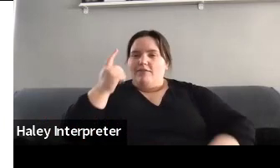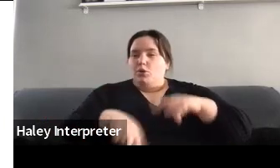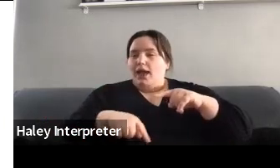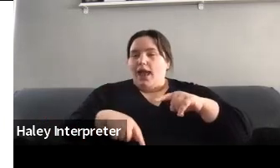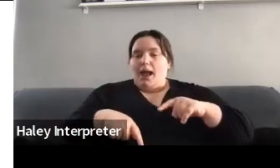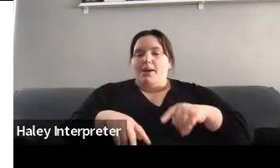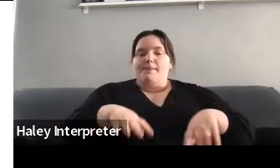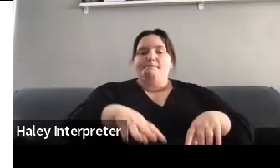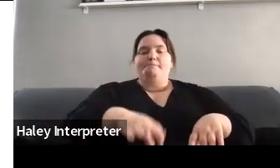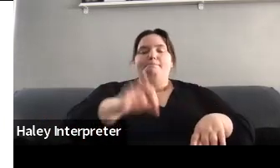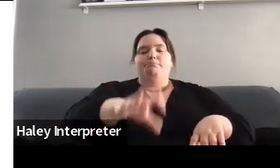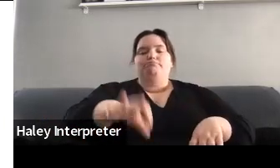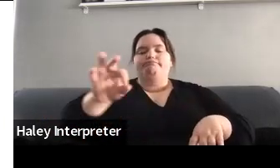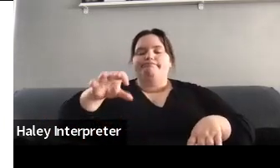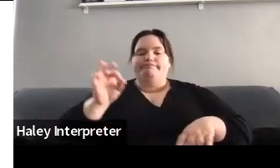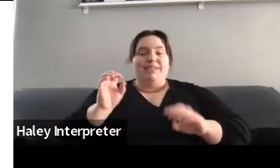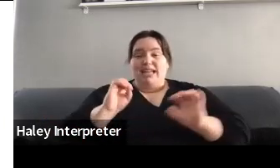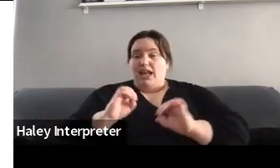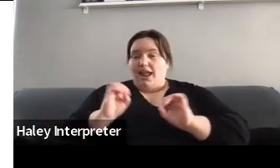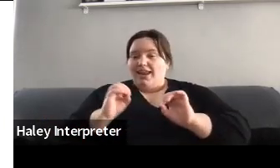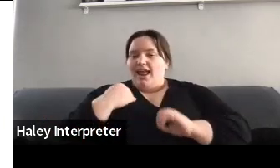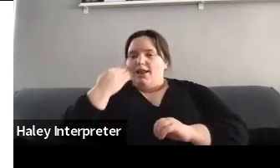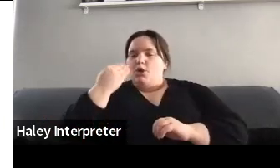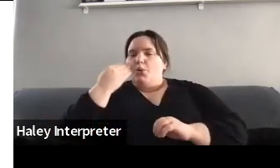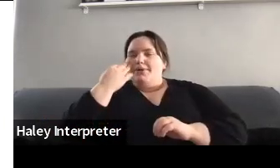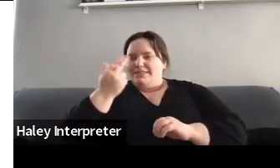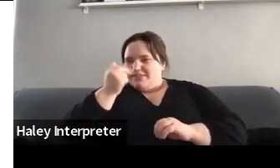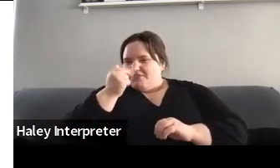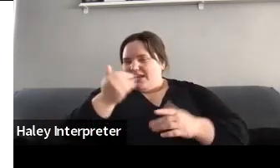all, I know this sounds like kind of a funny product, but